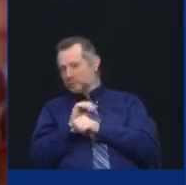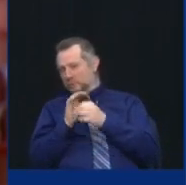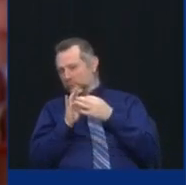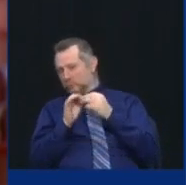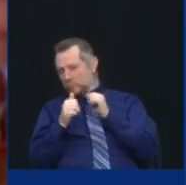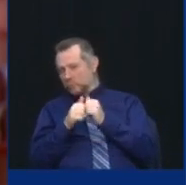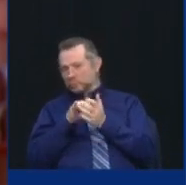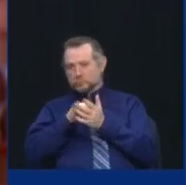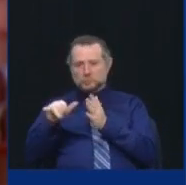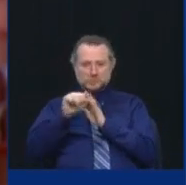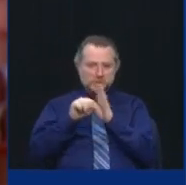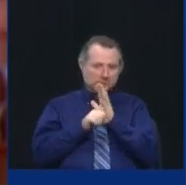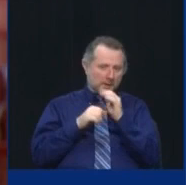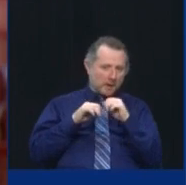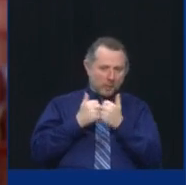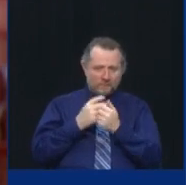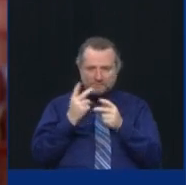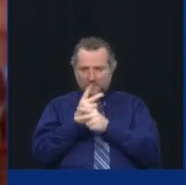we'll figure out a way